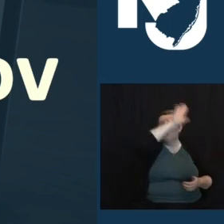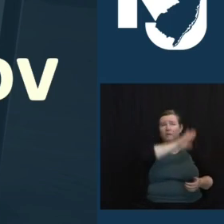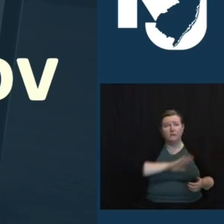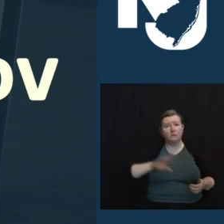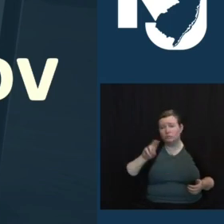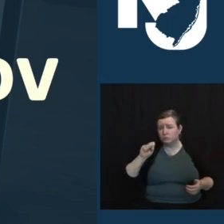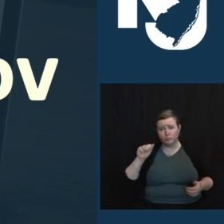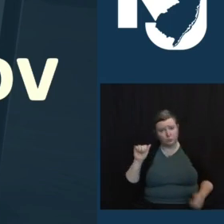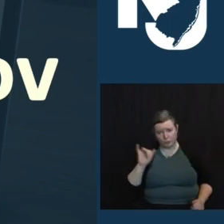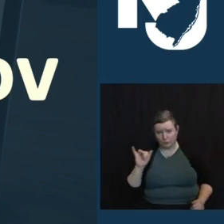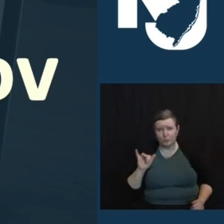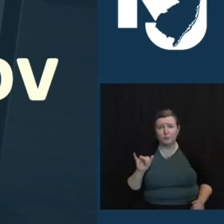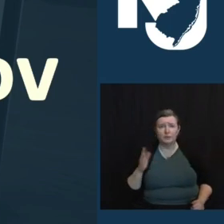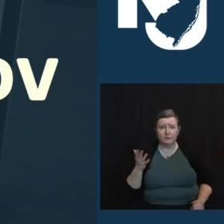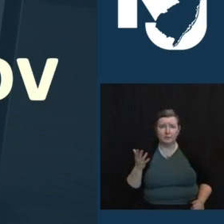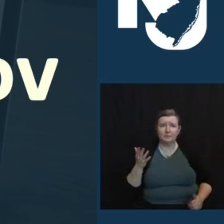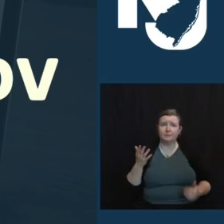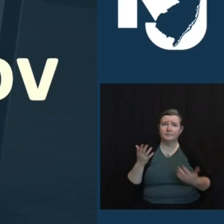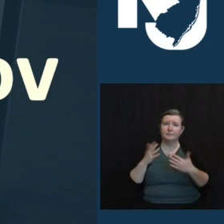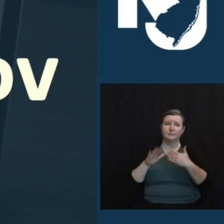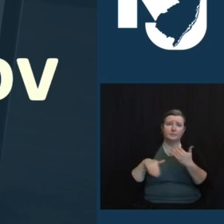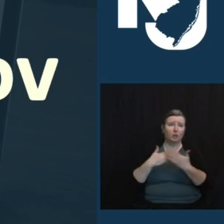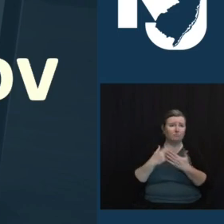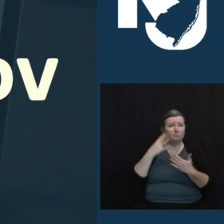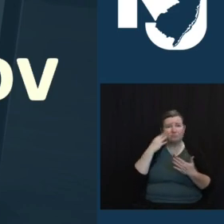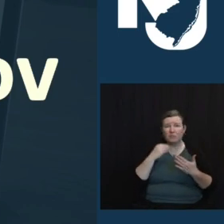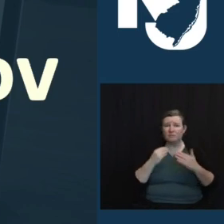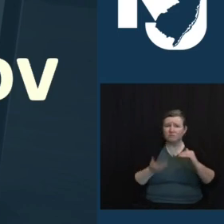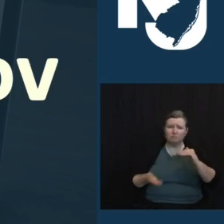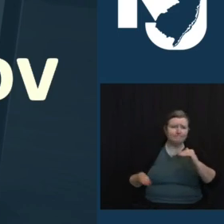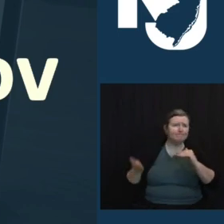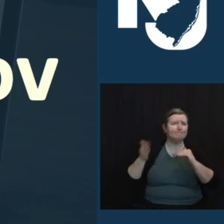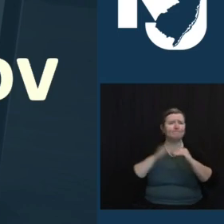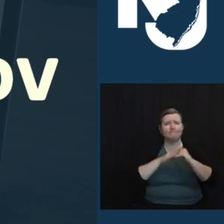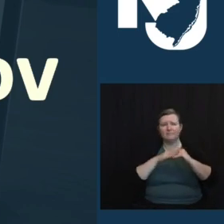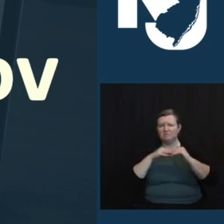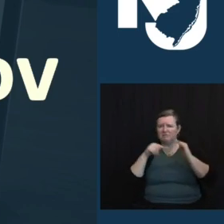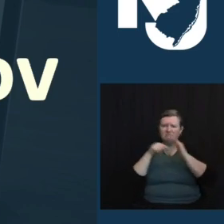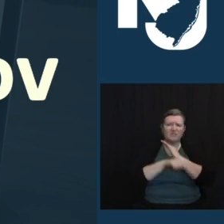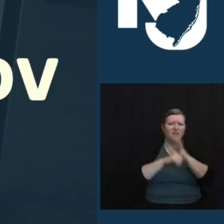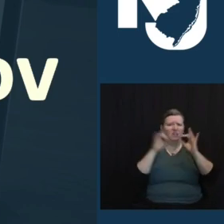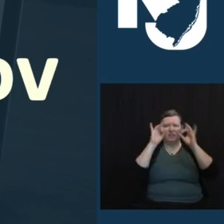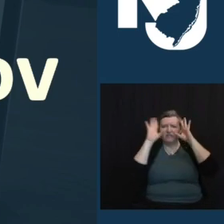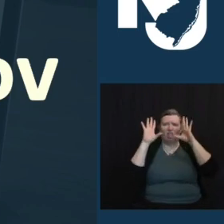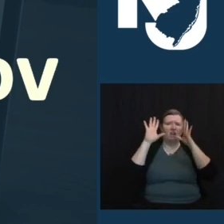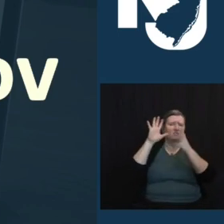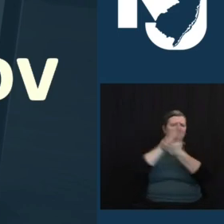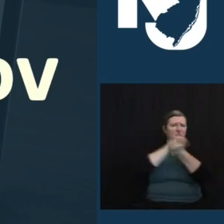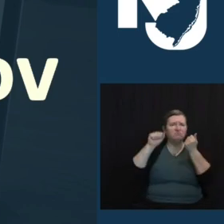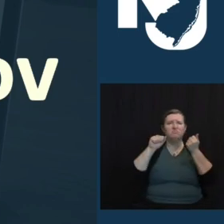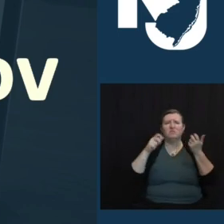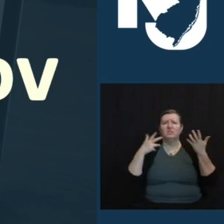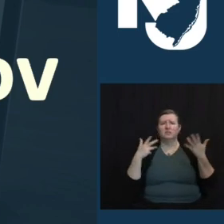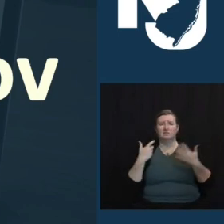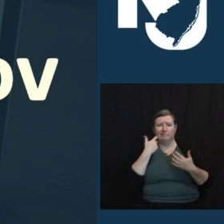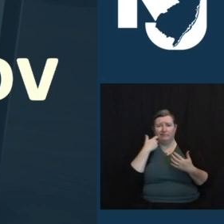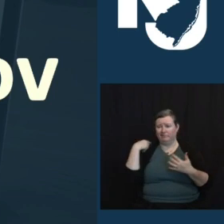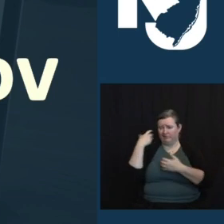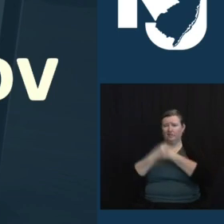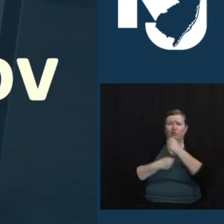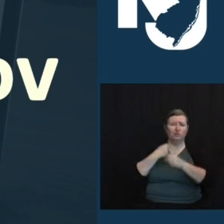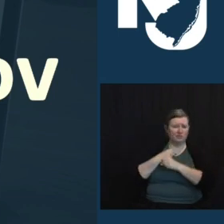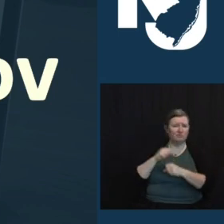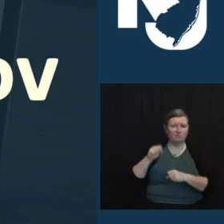experienced increases in violence aimed directly at them over the past year. There is no room for hate in our